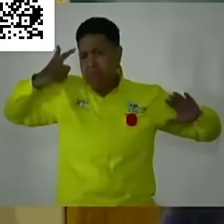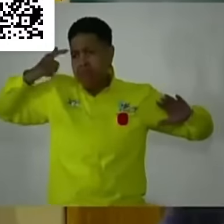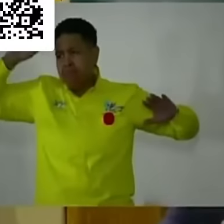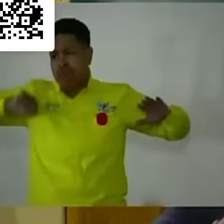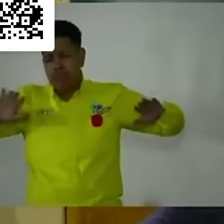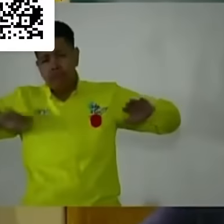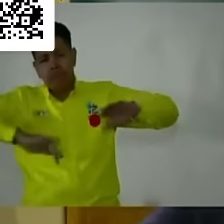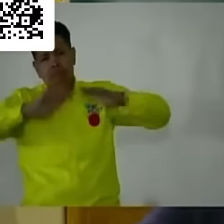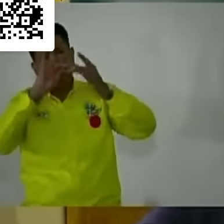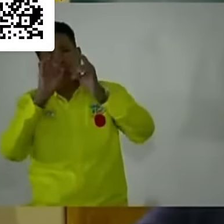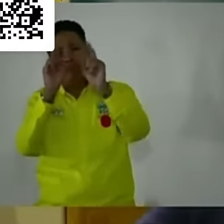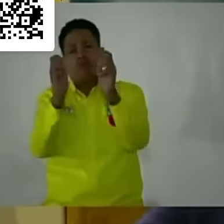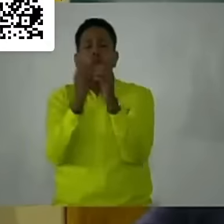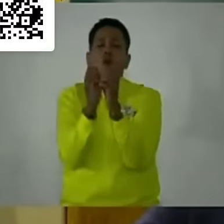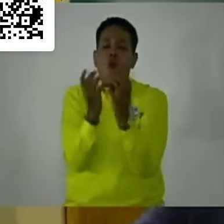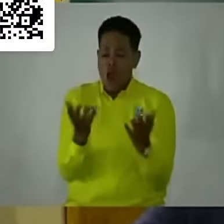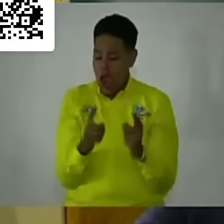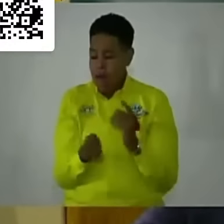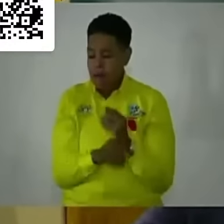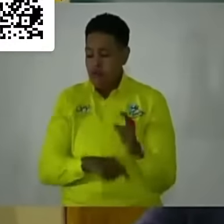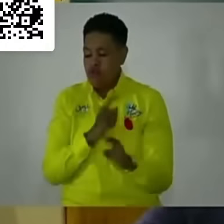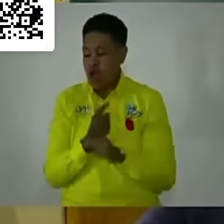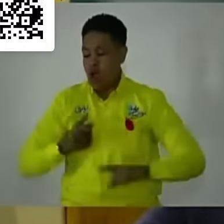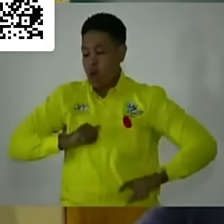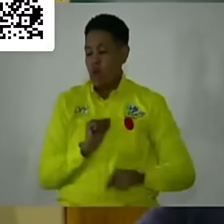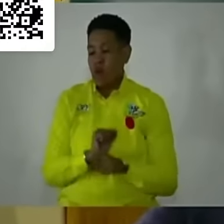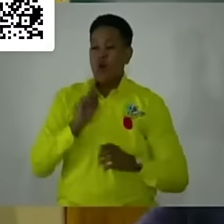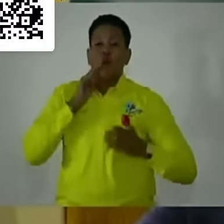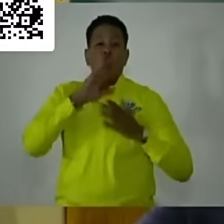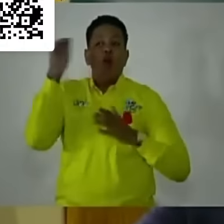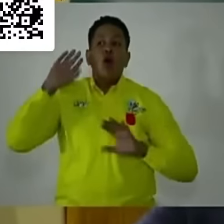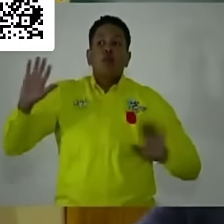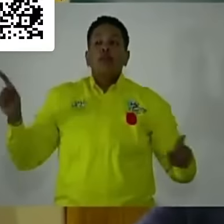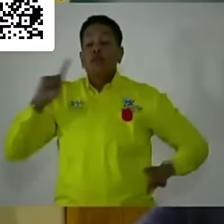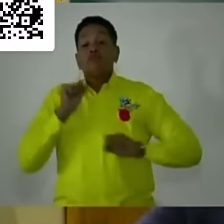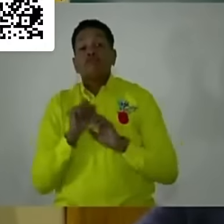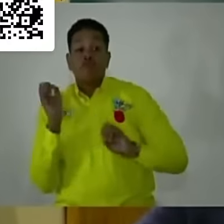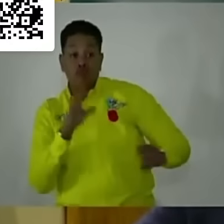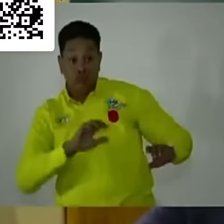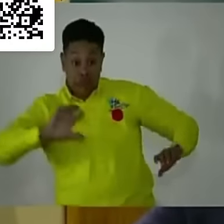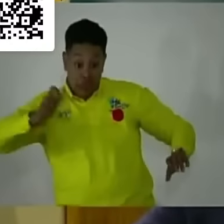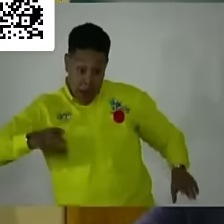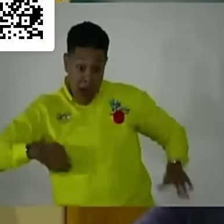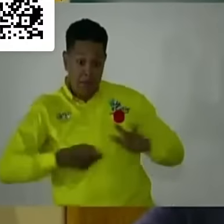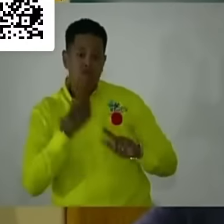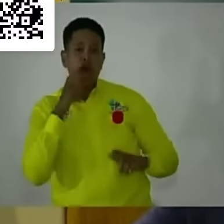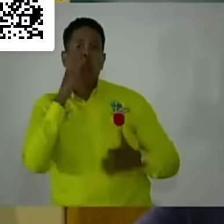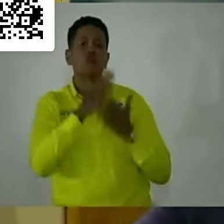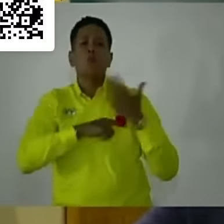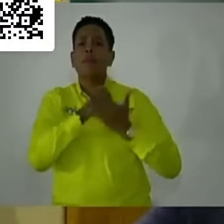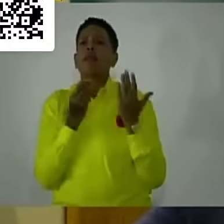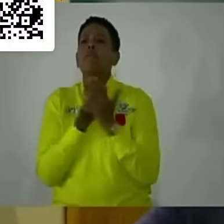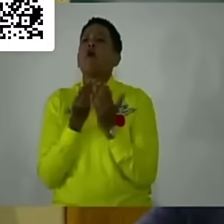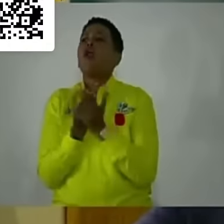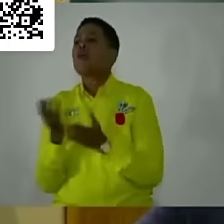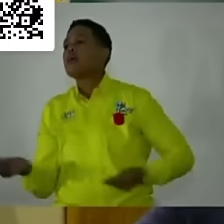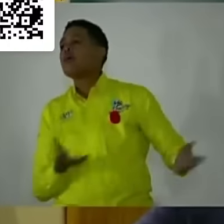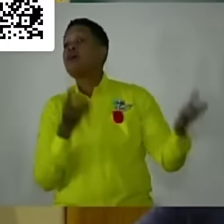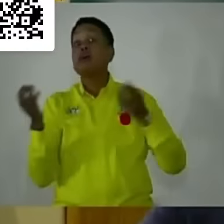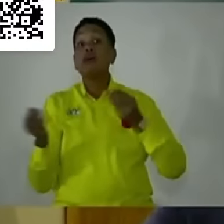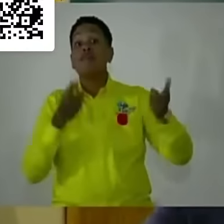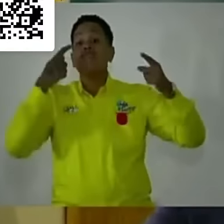speak to you about it, right? That we're working with the companies to put in the pipes from some of this money to get pipe water into